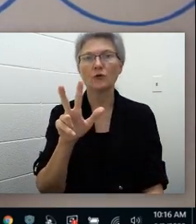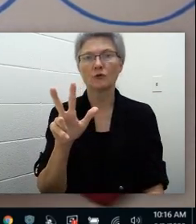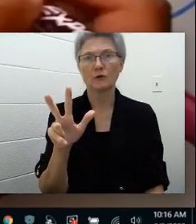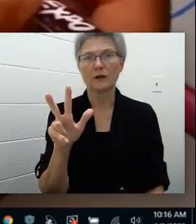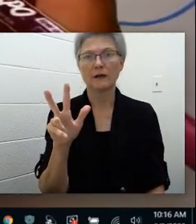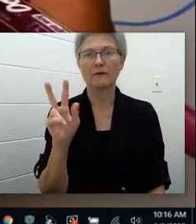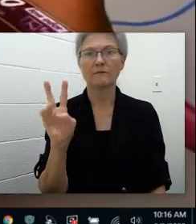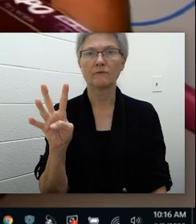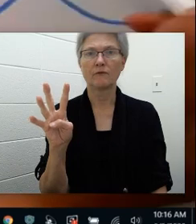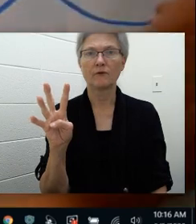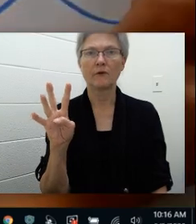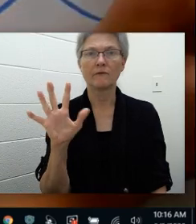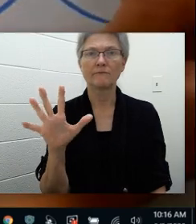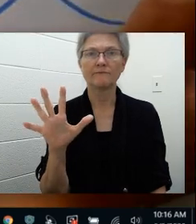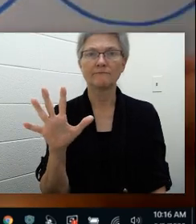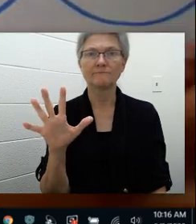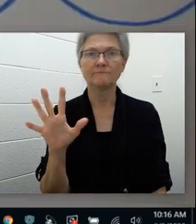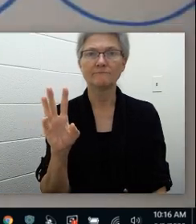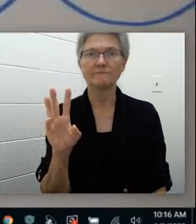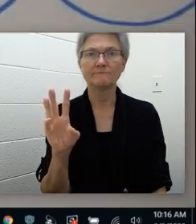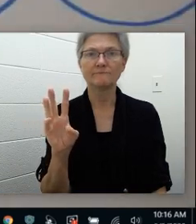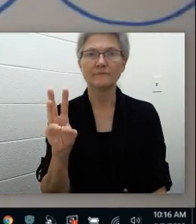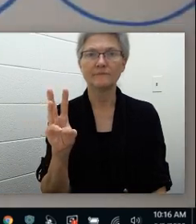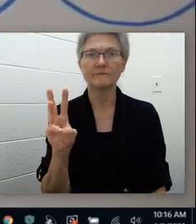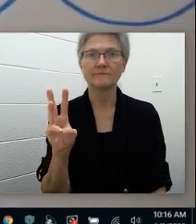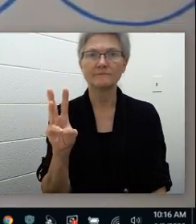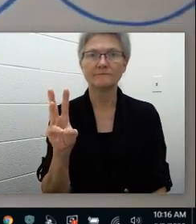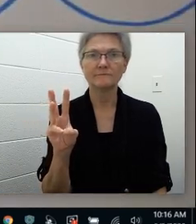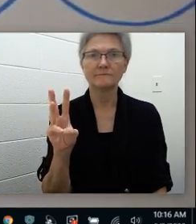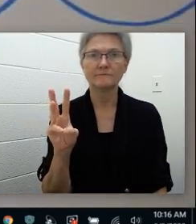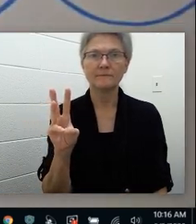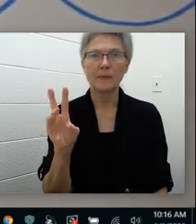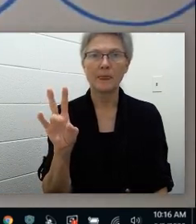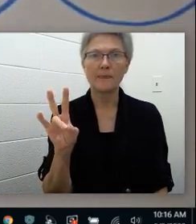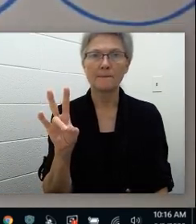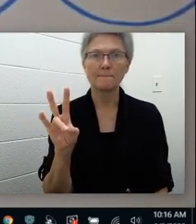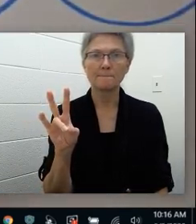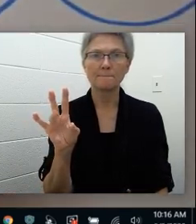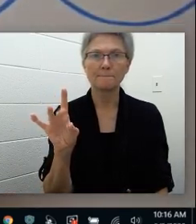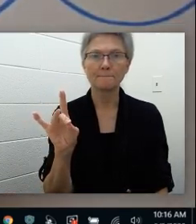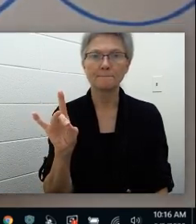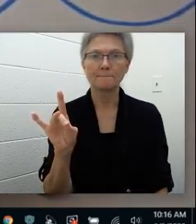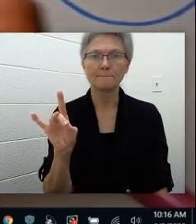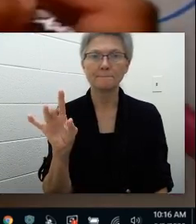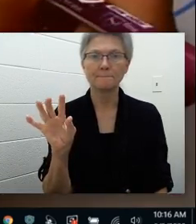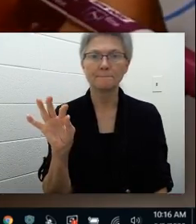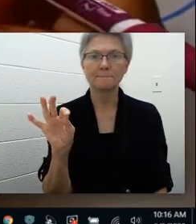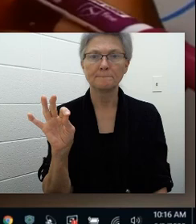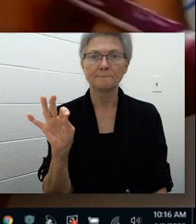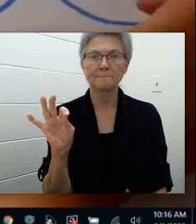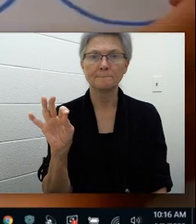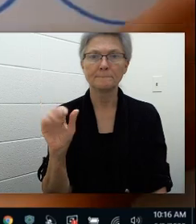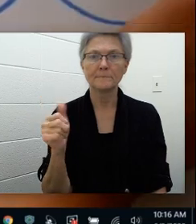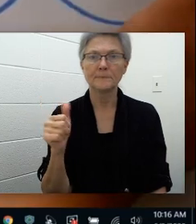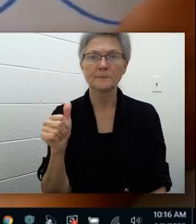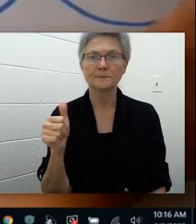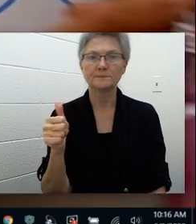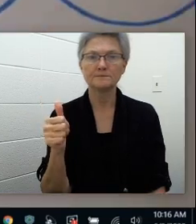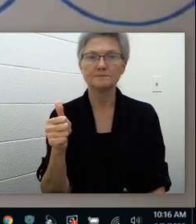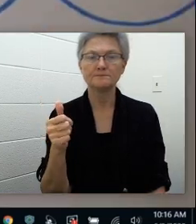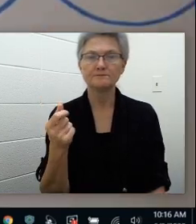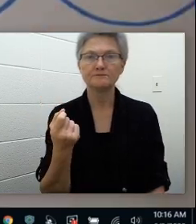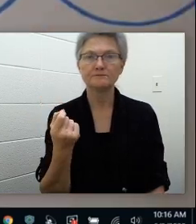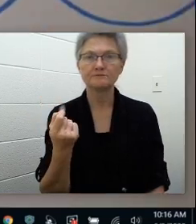2, 3, 4, 5, 6, 7, 8, 9,